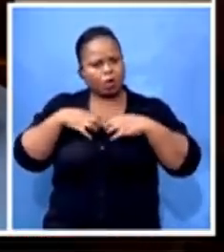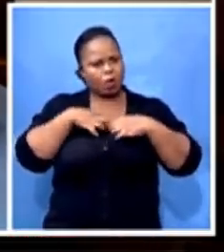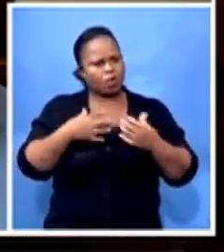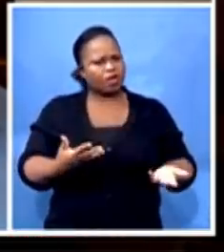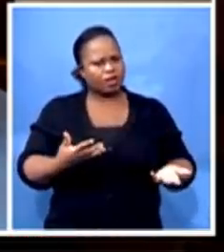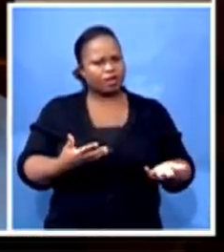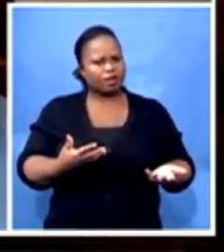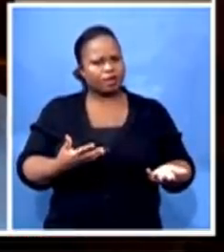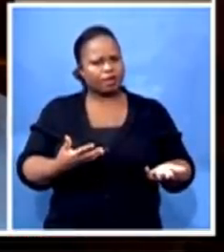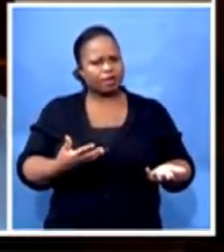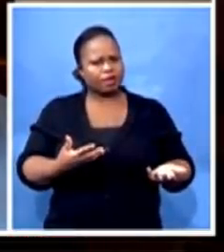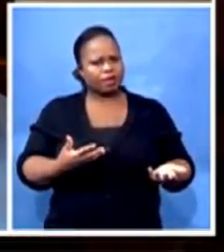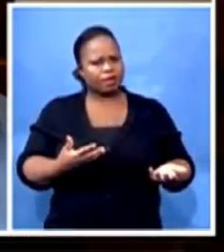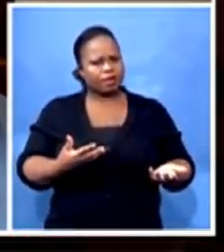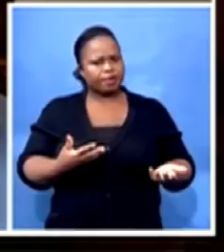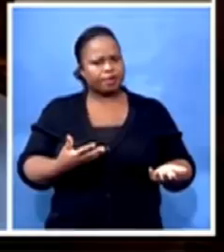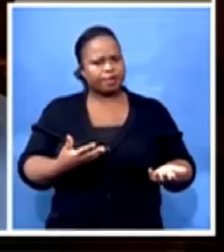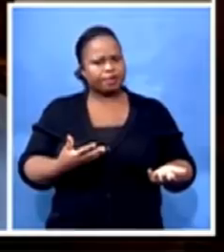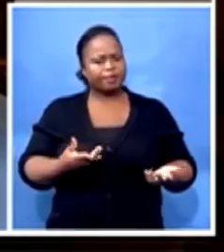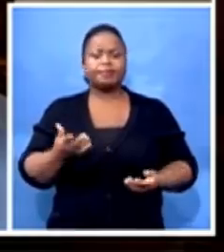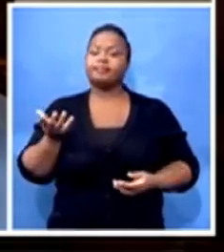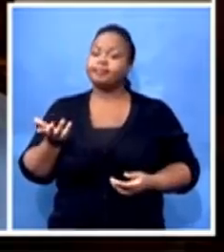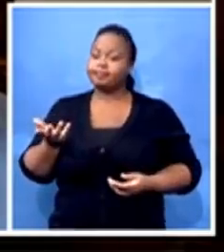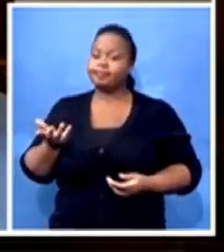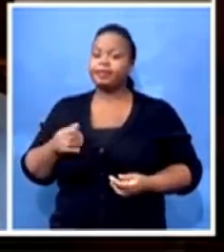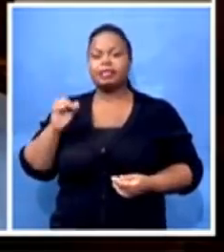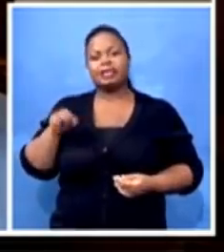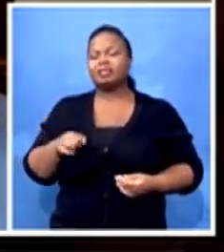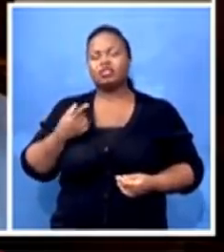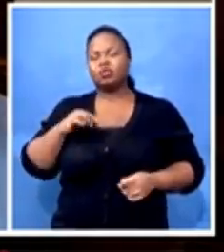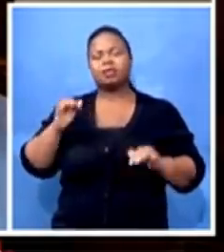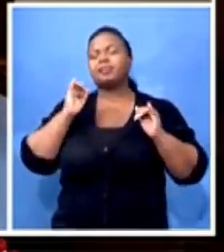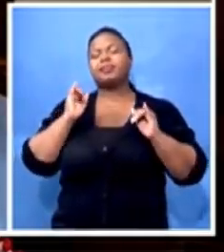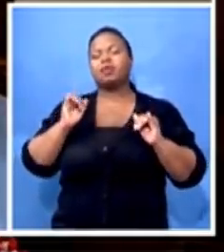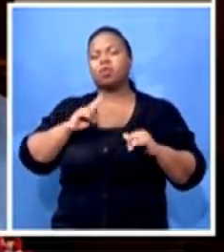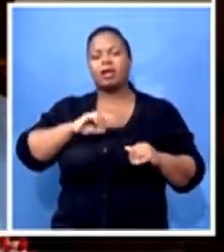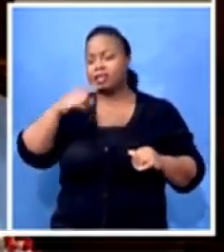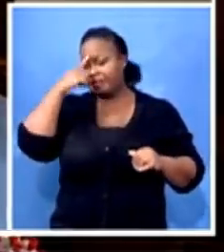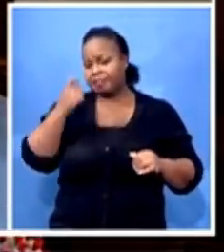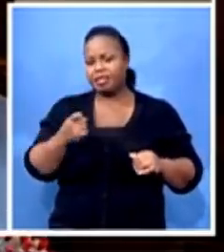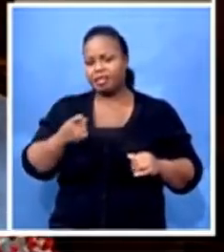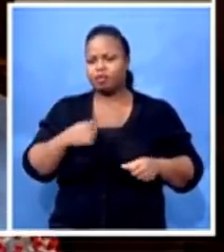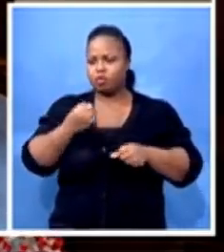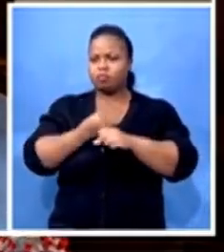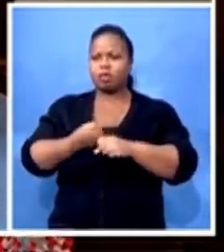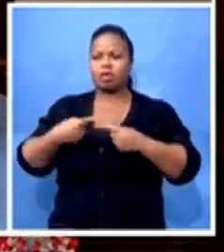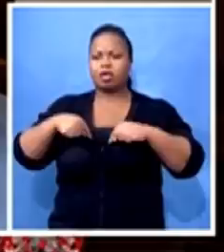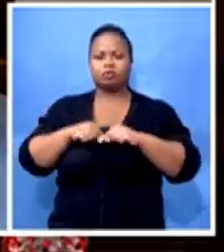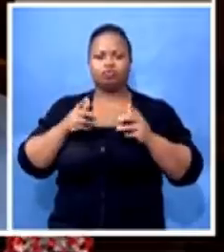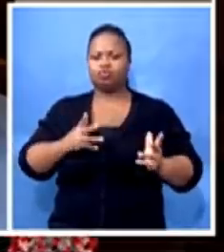It's not as fearful as we're made to believe, right? As a group, our group has entered